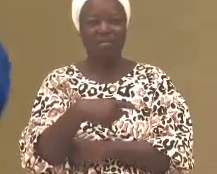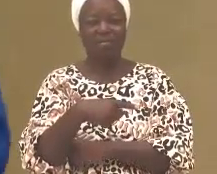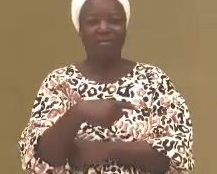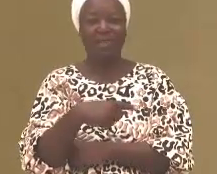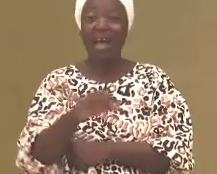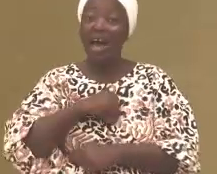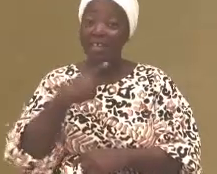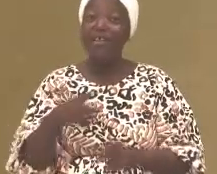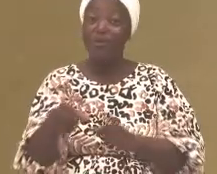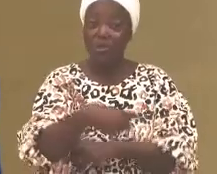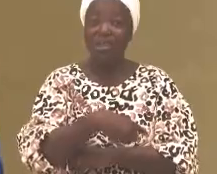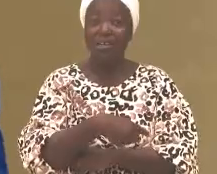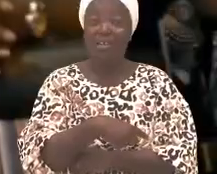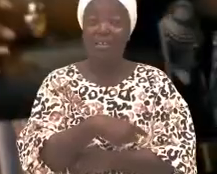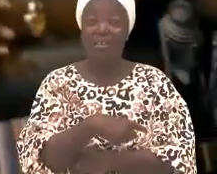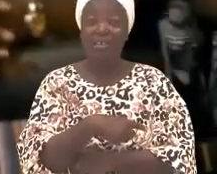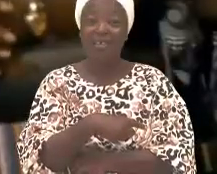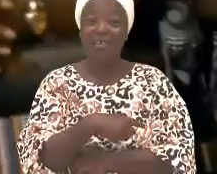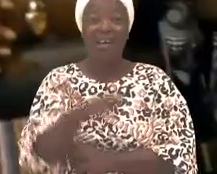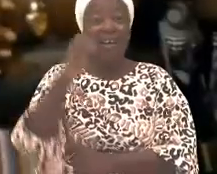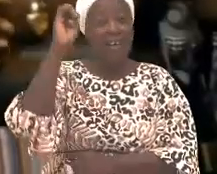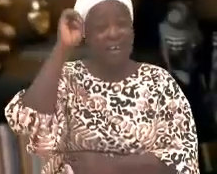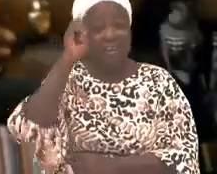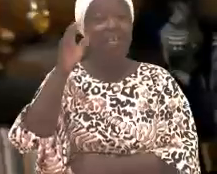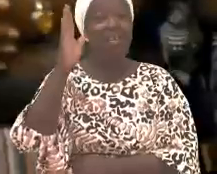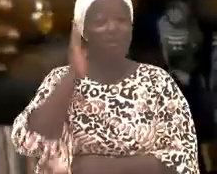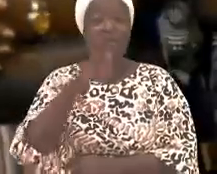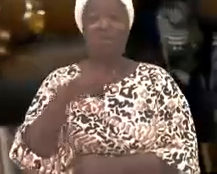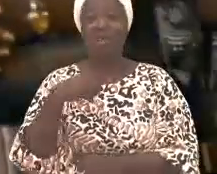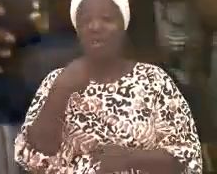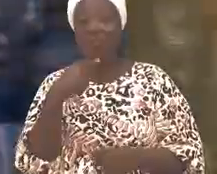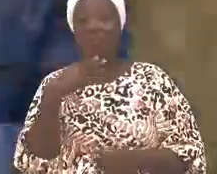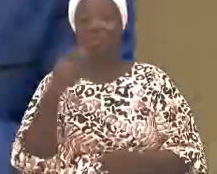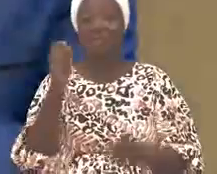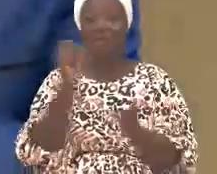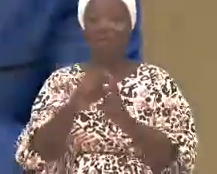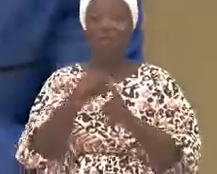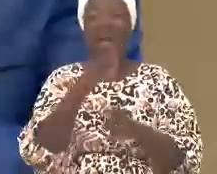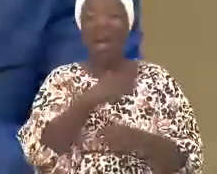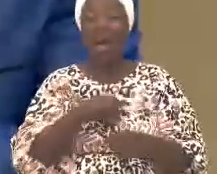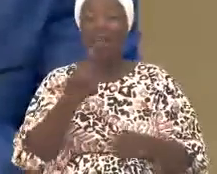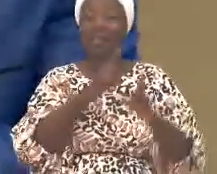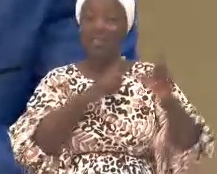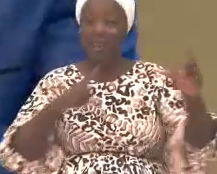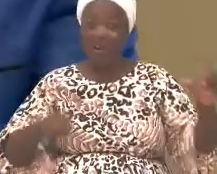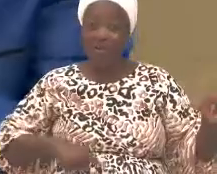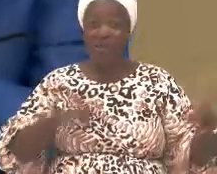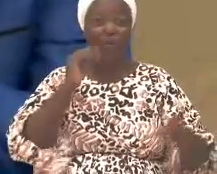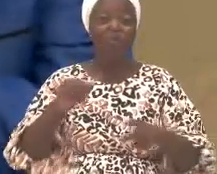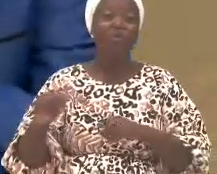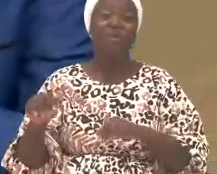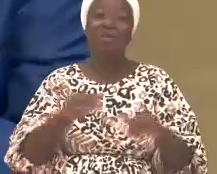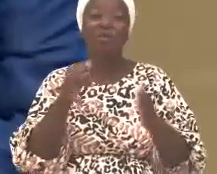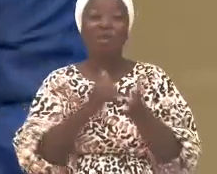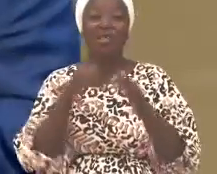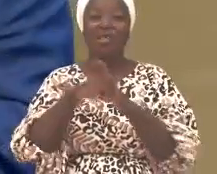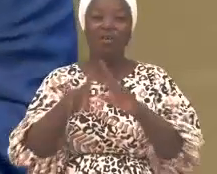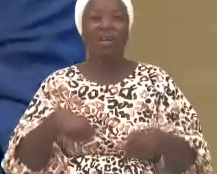said today, he will speak the word. And the Lord will perform it in your life. Look at